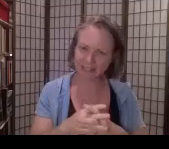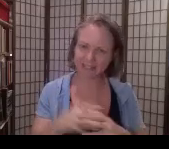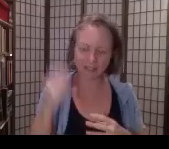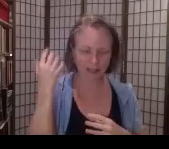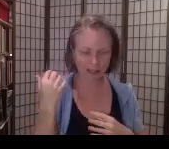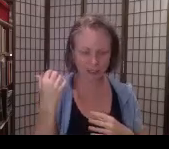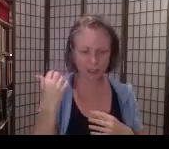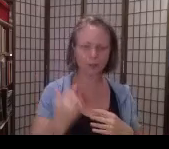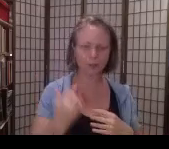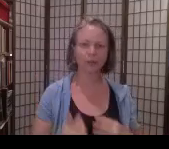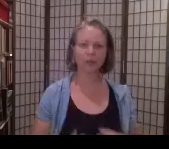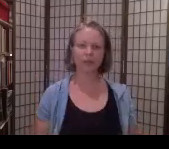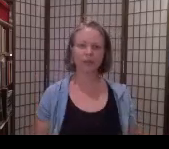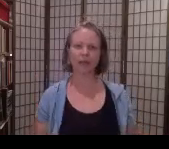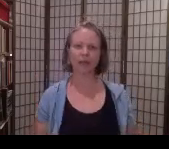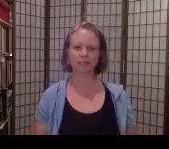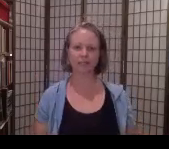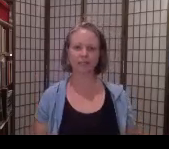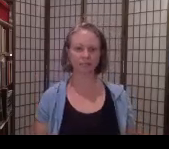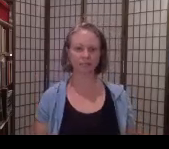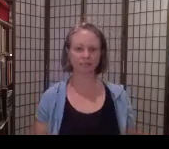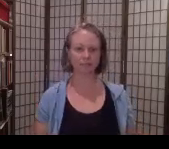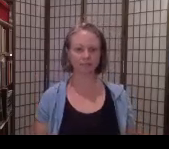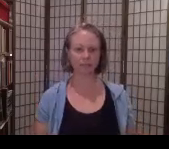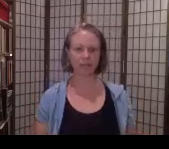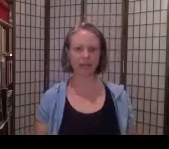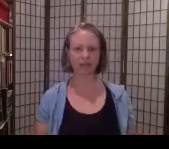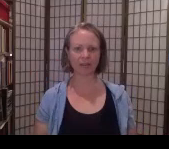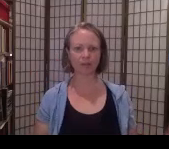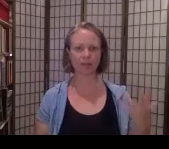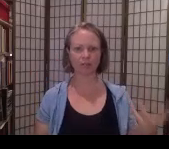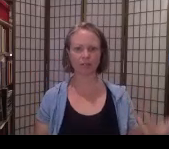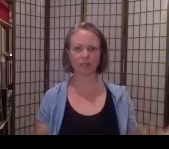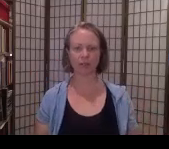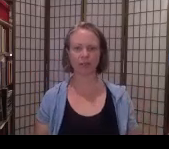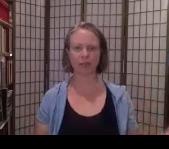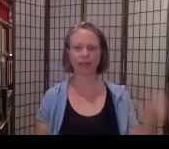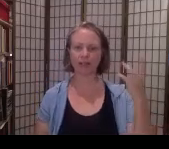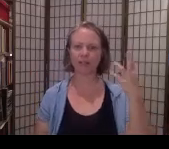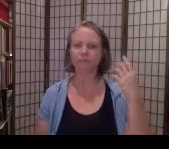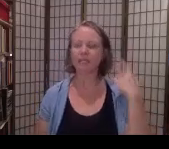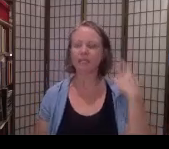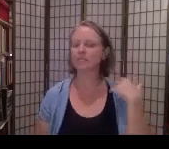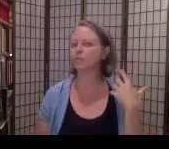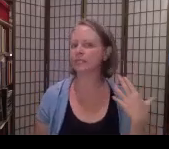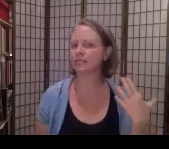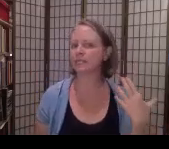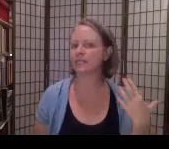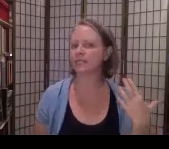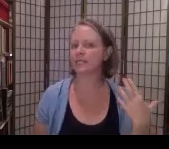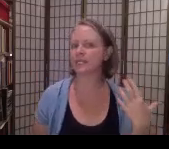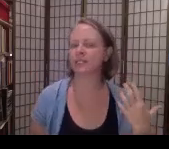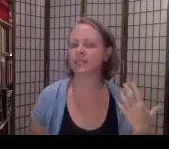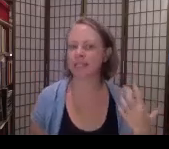nice to listen to. And yeah, the cricket's really showing like, it's really listening